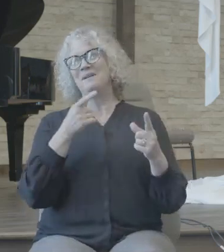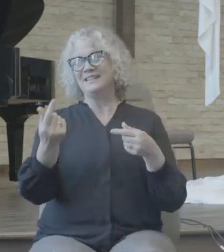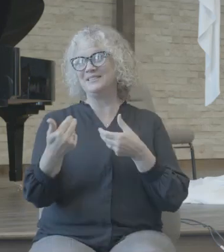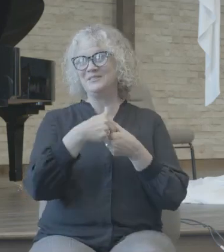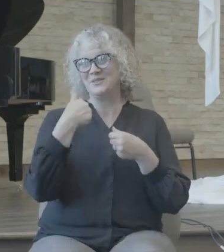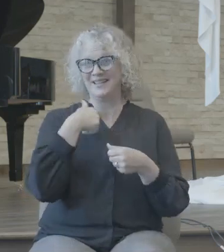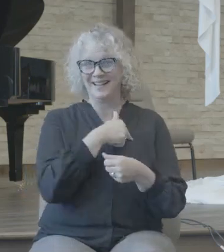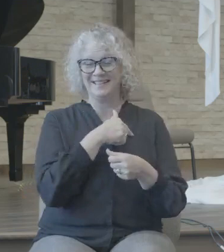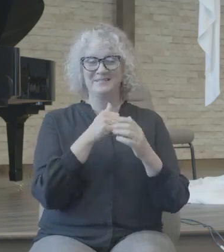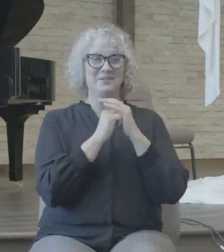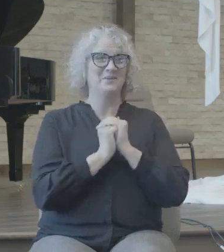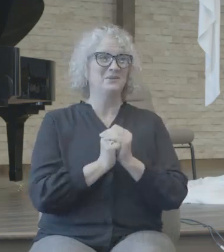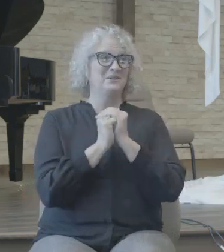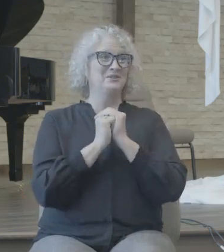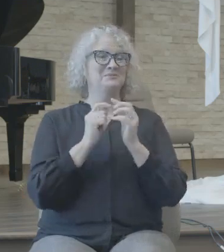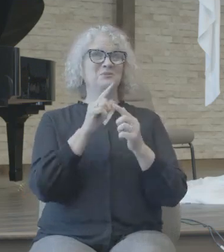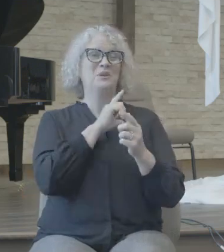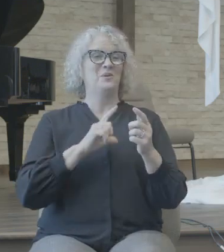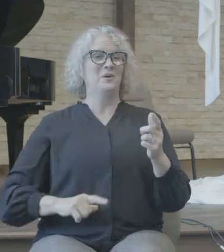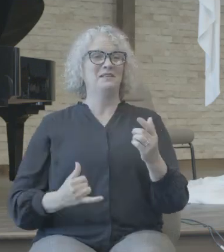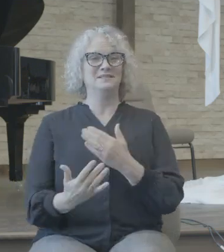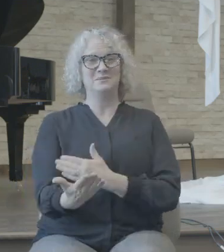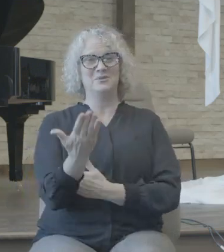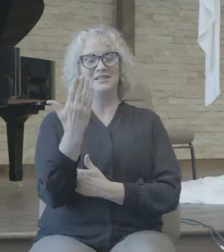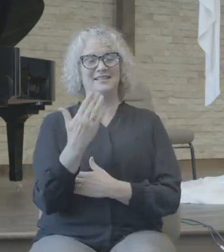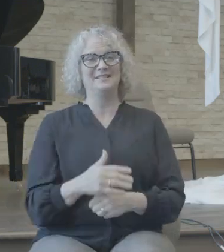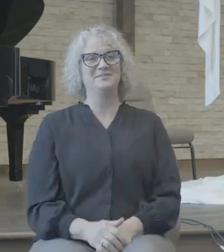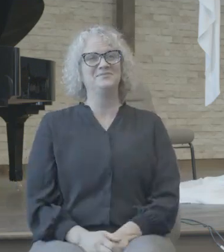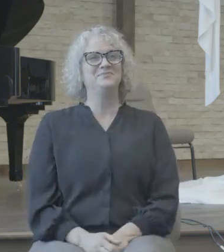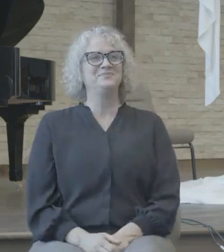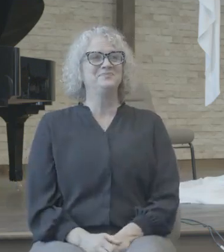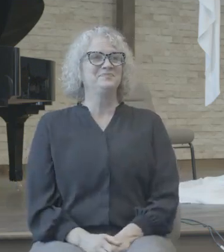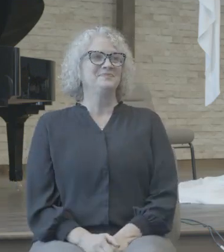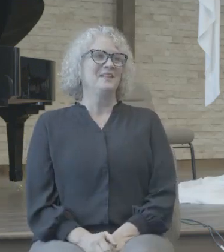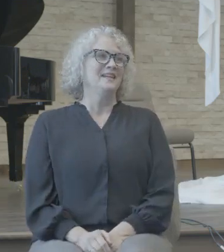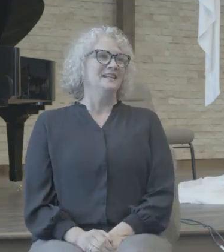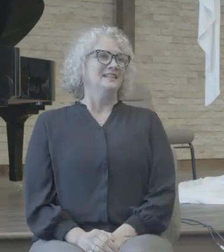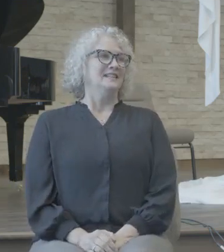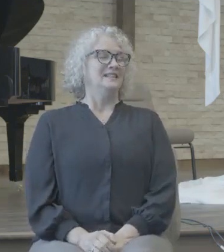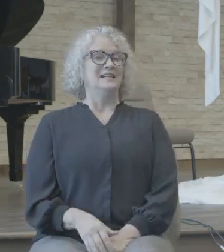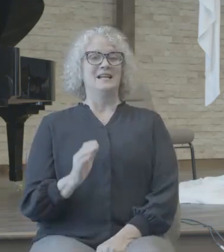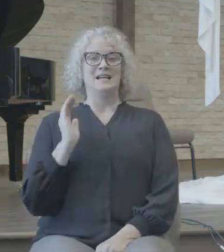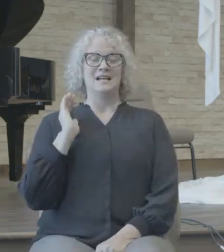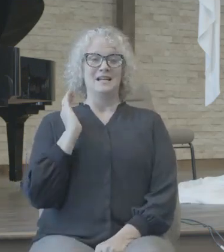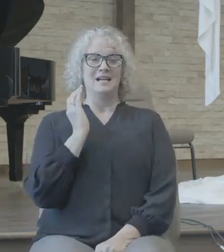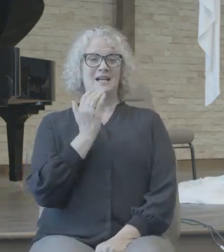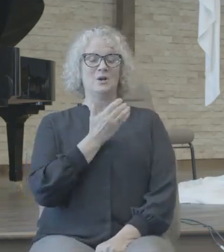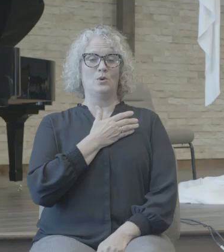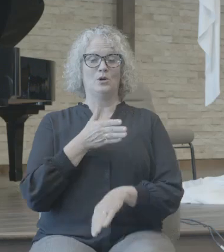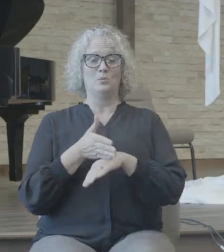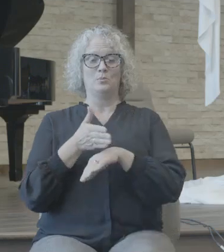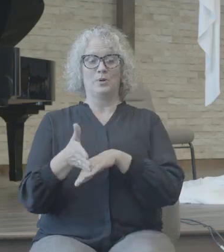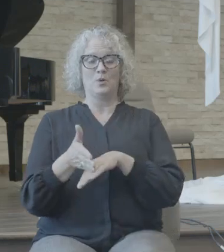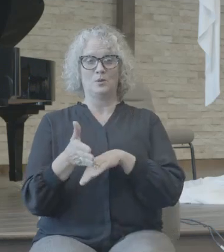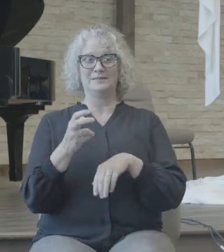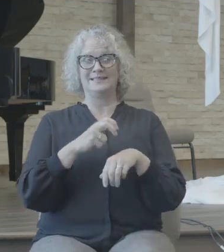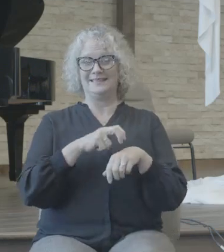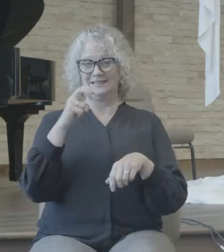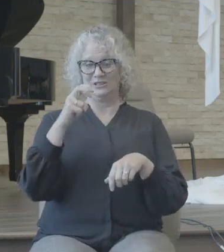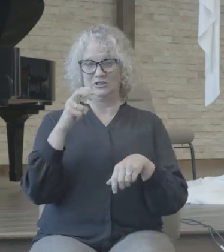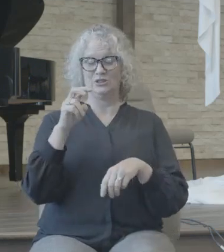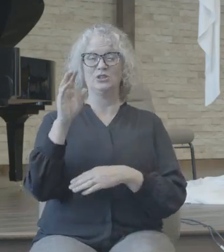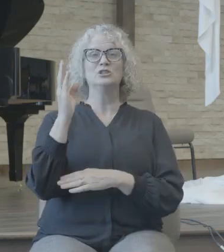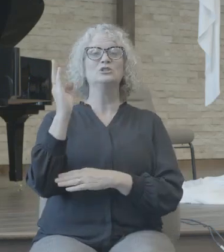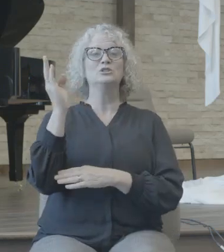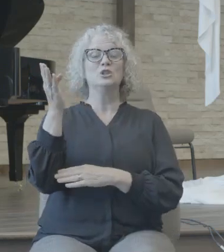us as we worship our Lord this morning. We're continuing our post-Easter sermon series that's